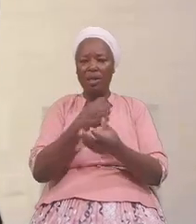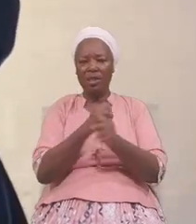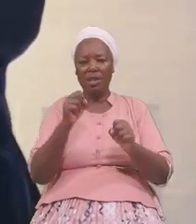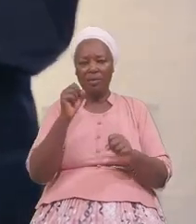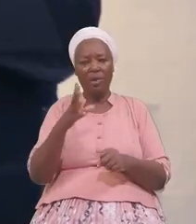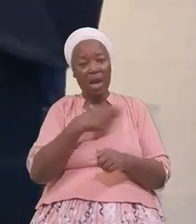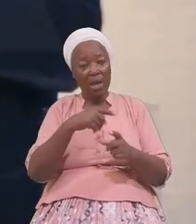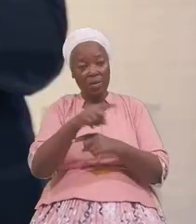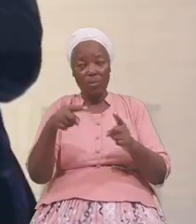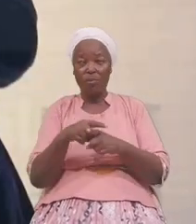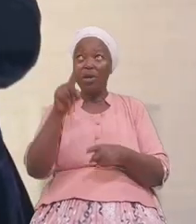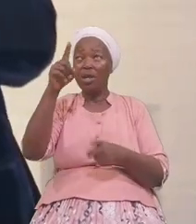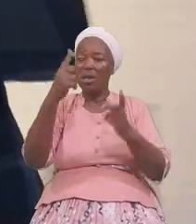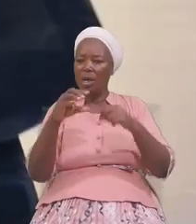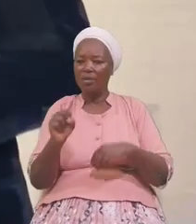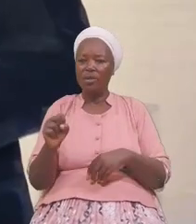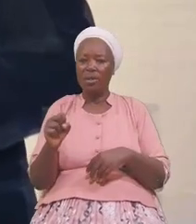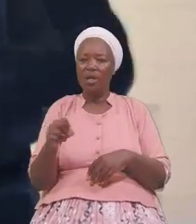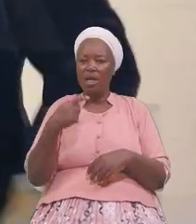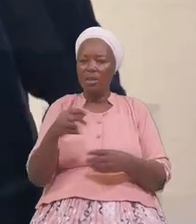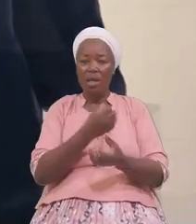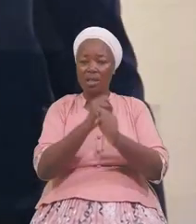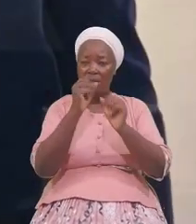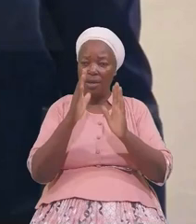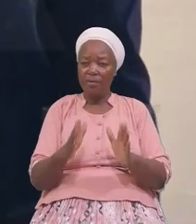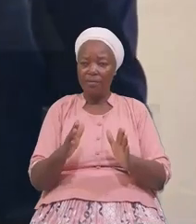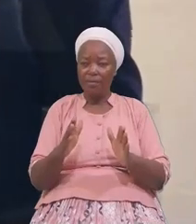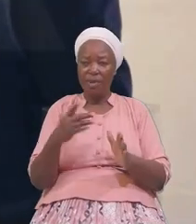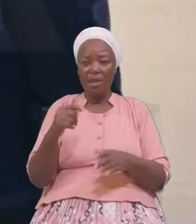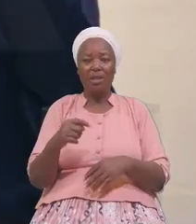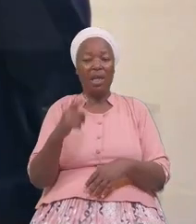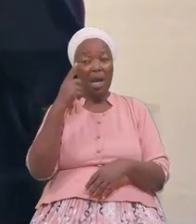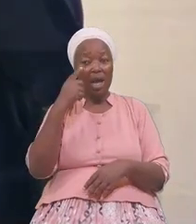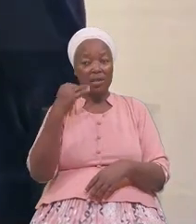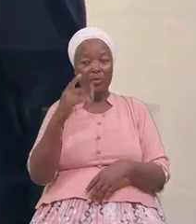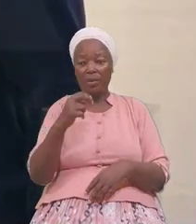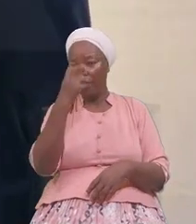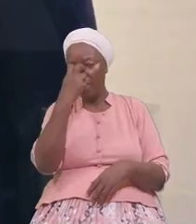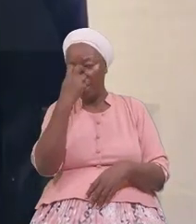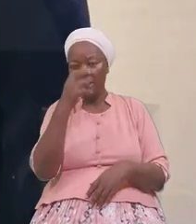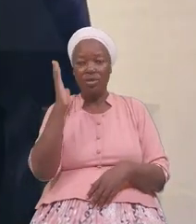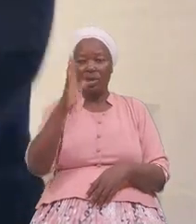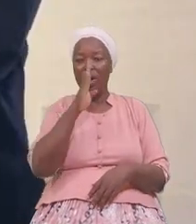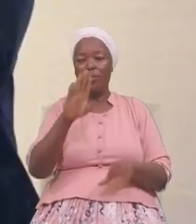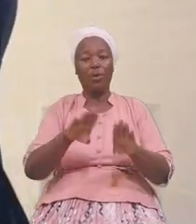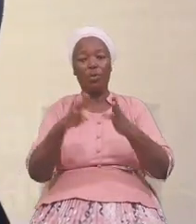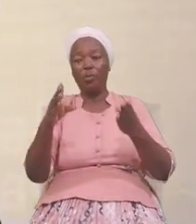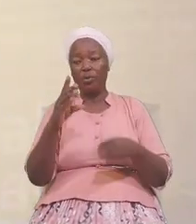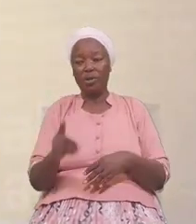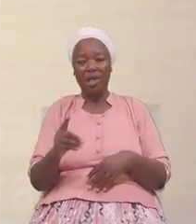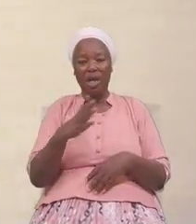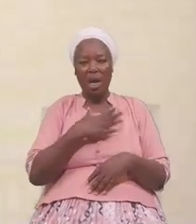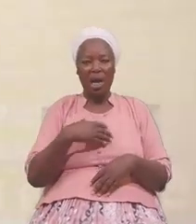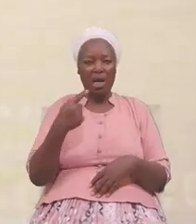And when he comes, the Savior, the eyes of the blind shall be opened, and